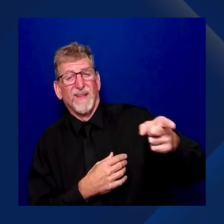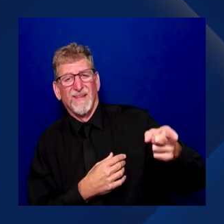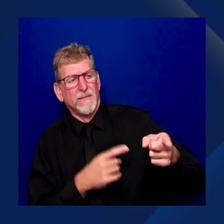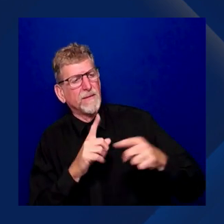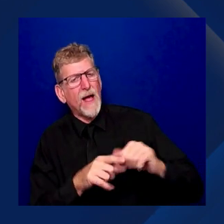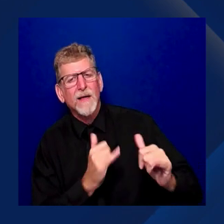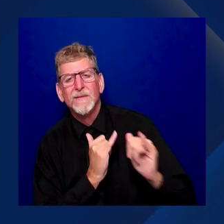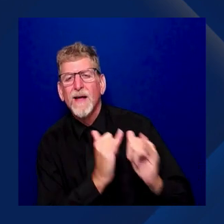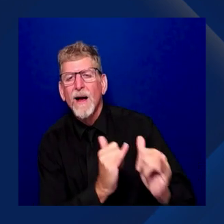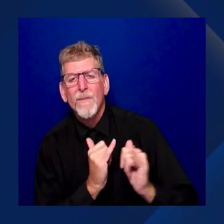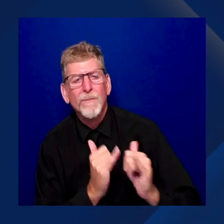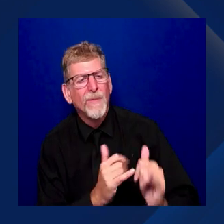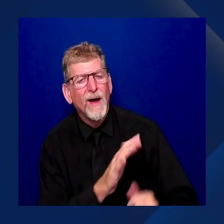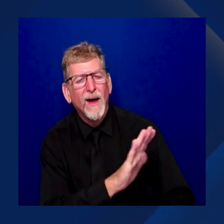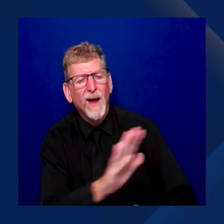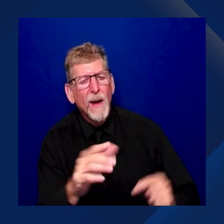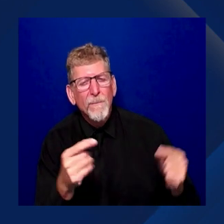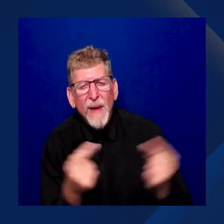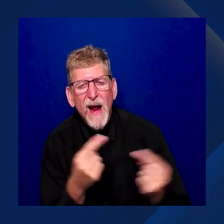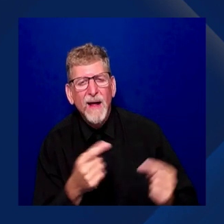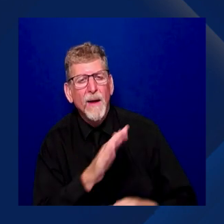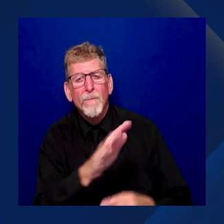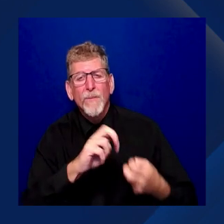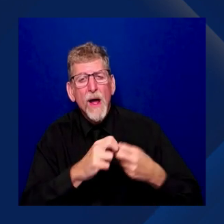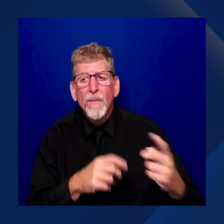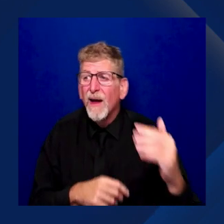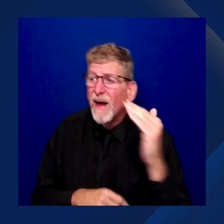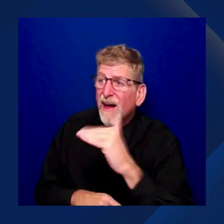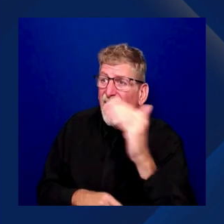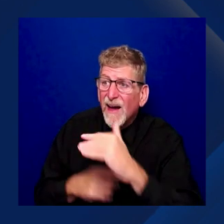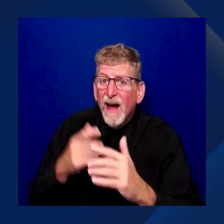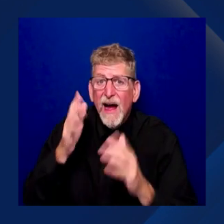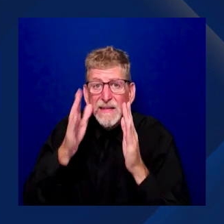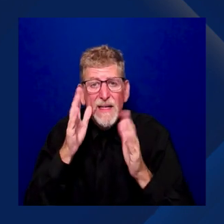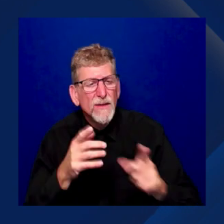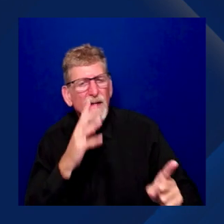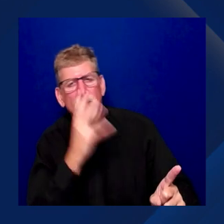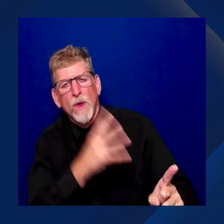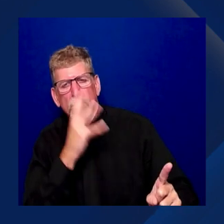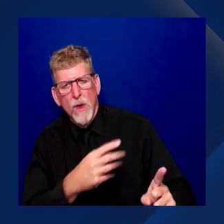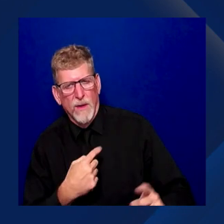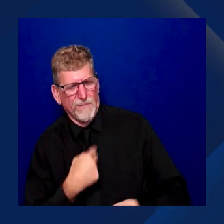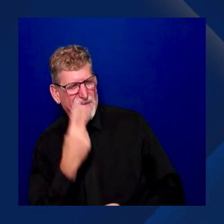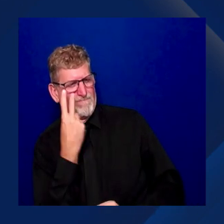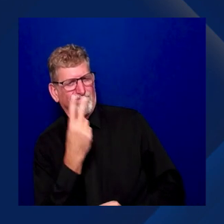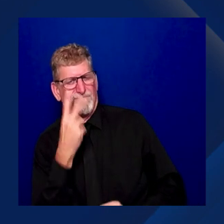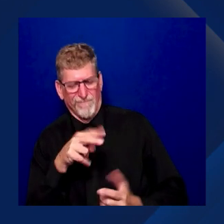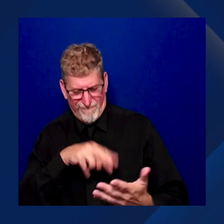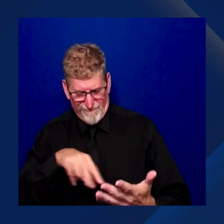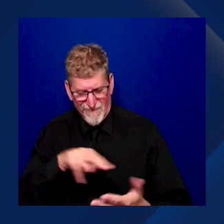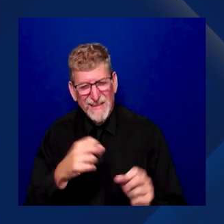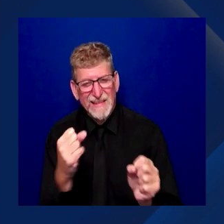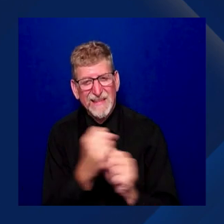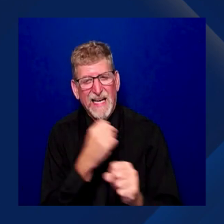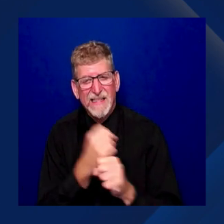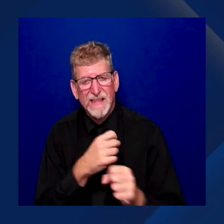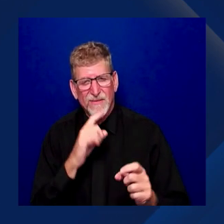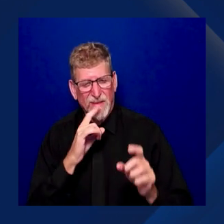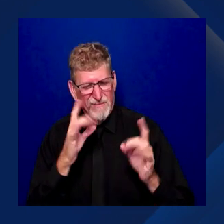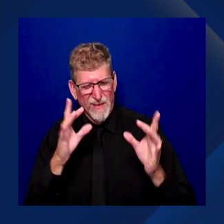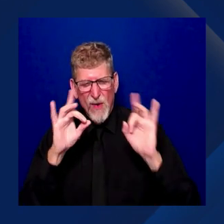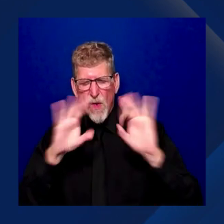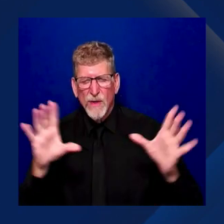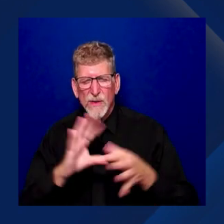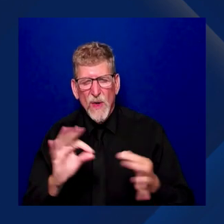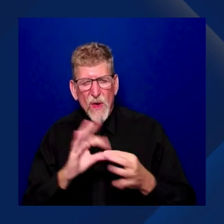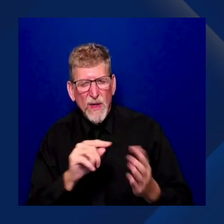were ignored or overlooked. I know because I've seen the stats, I've read the horror stories, and today's discussion will help